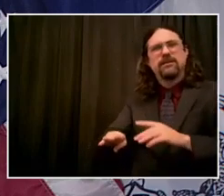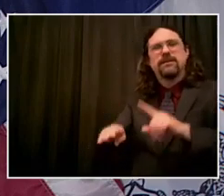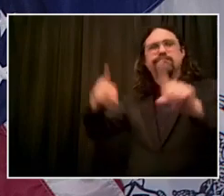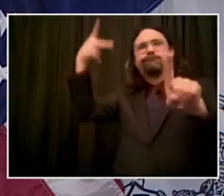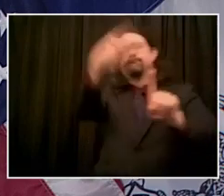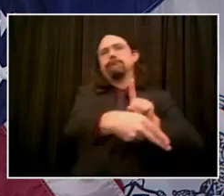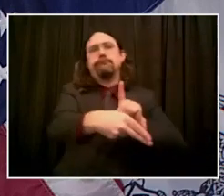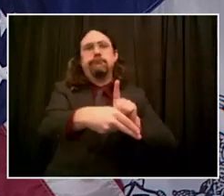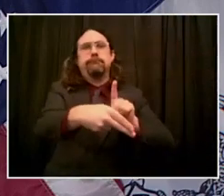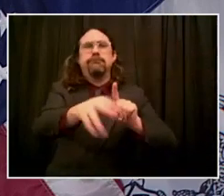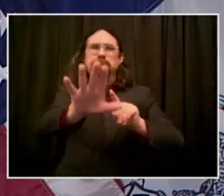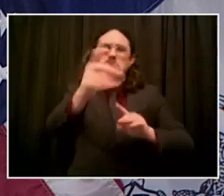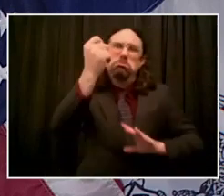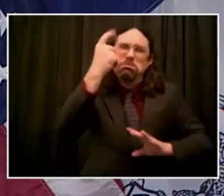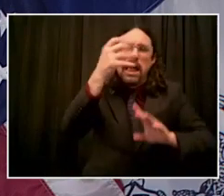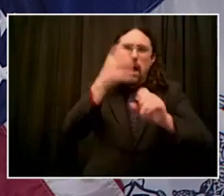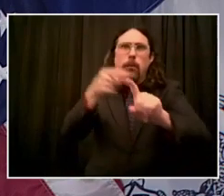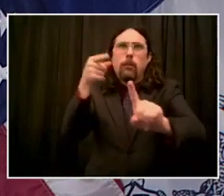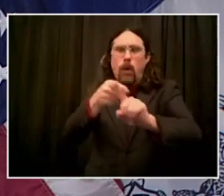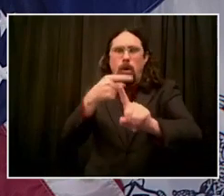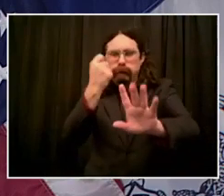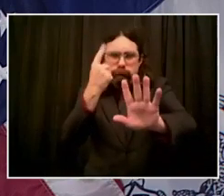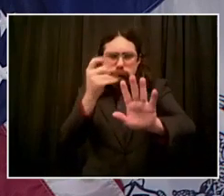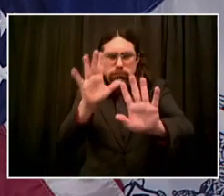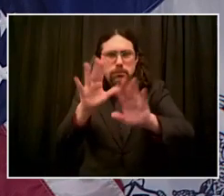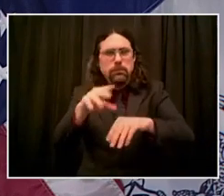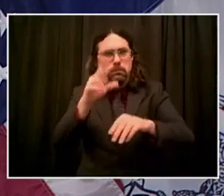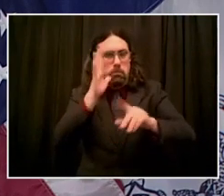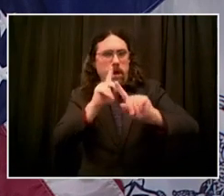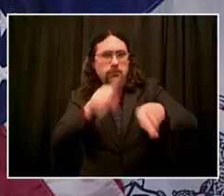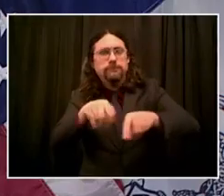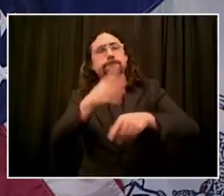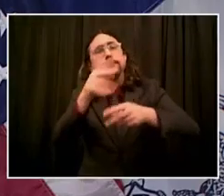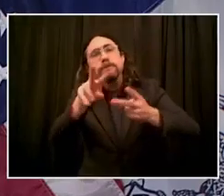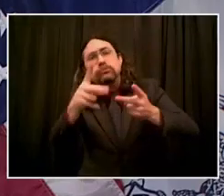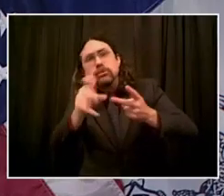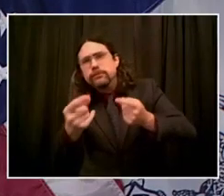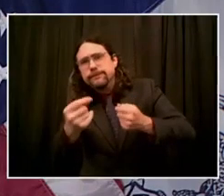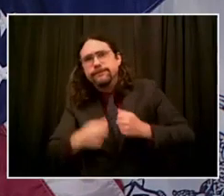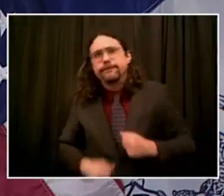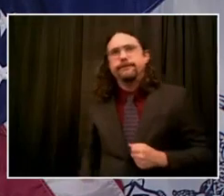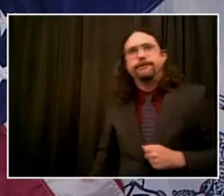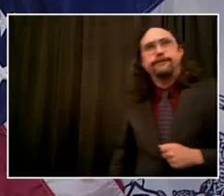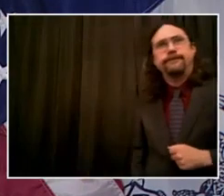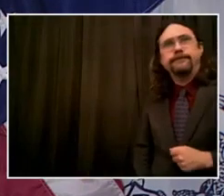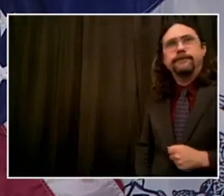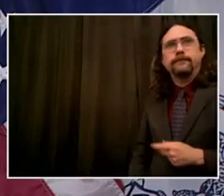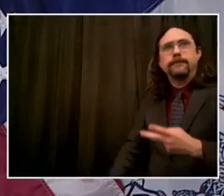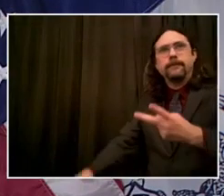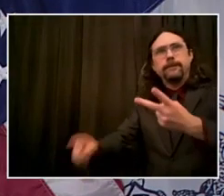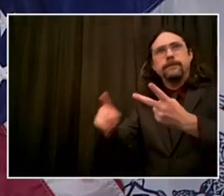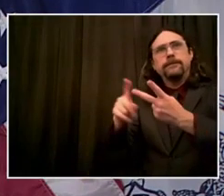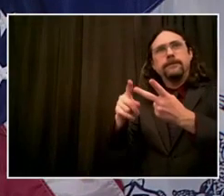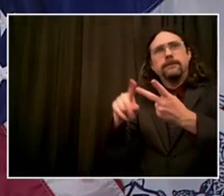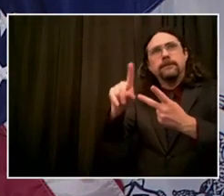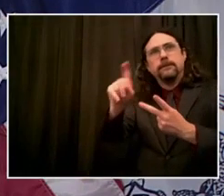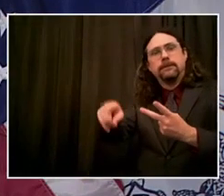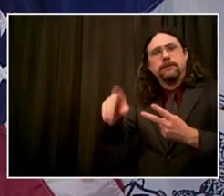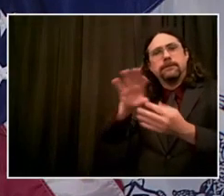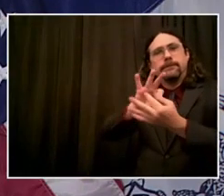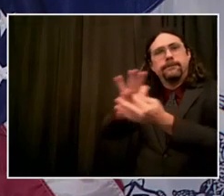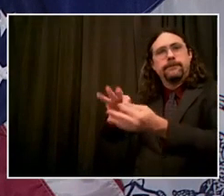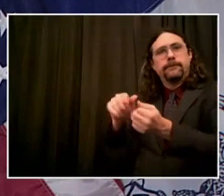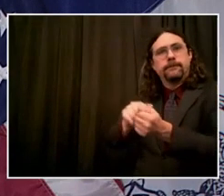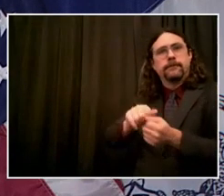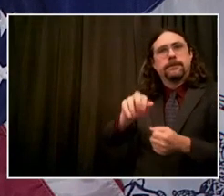reopening. Have you specifically looked to see what the city will offer in terms of specific protocols, information,